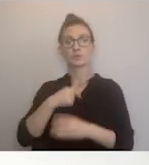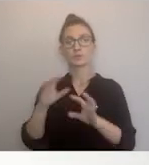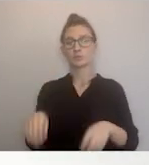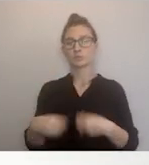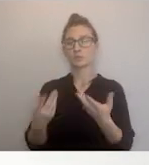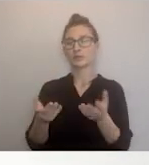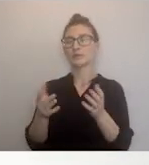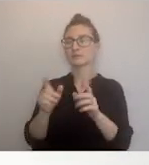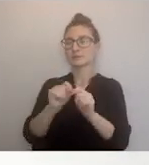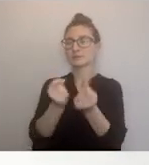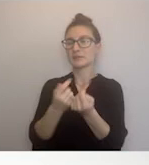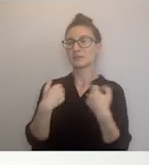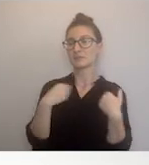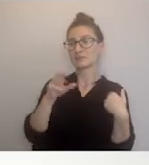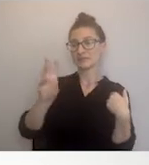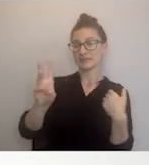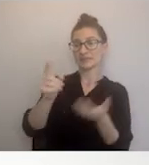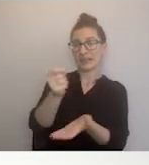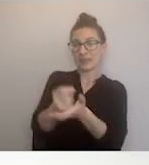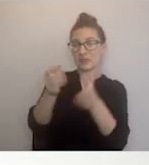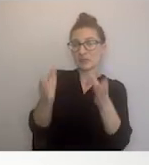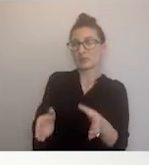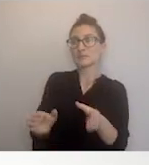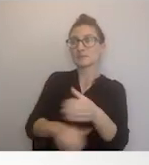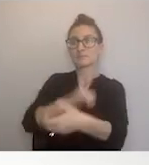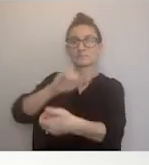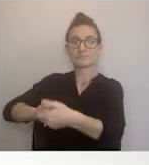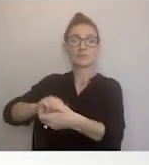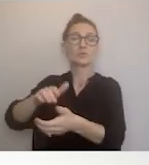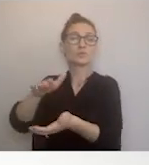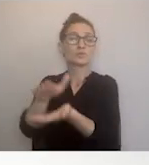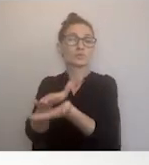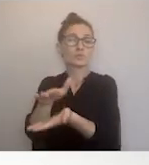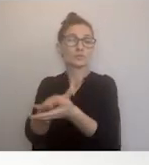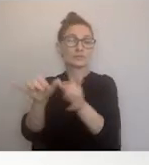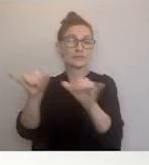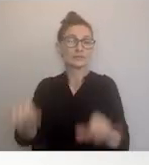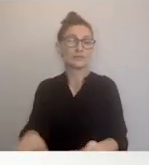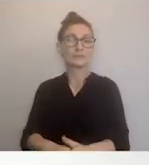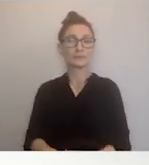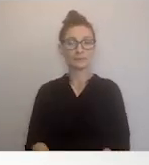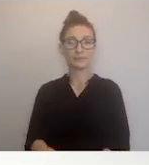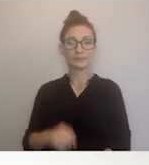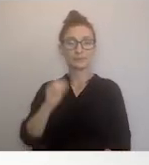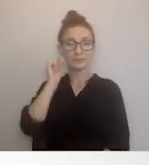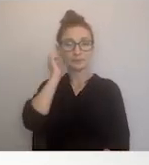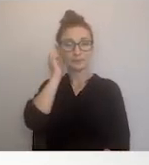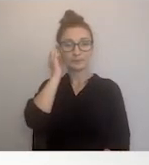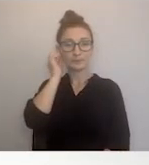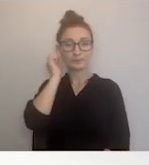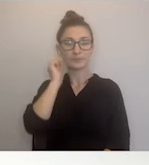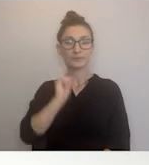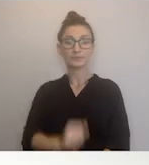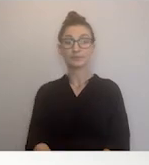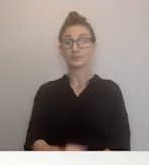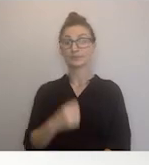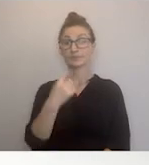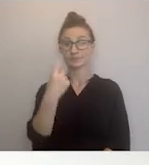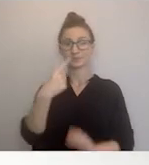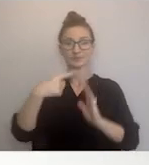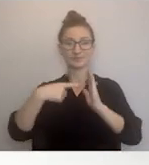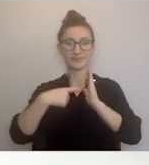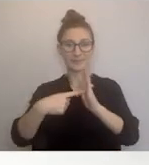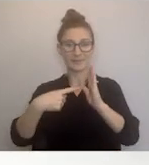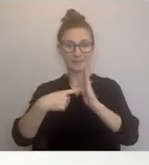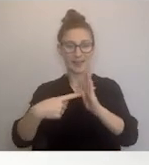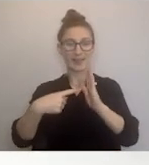have a specialty team of 6 music therapists who do that work out in school systems and on our main campuses. So